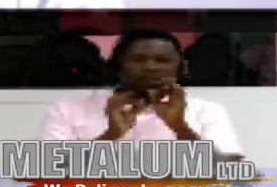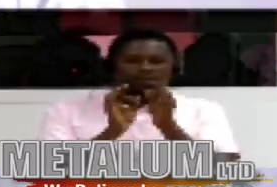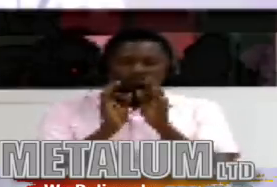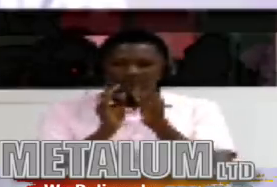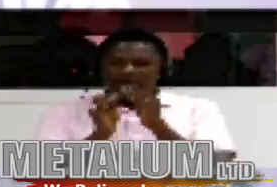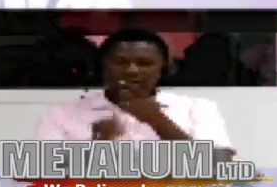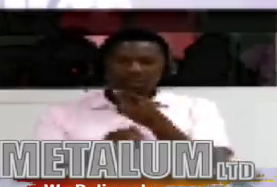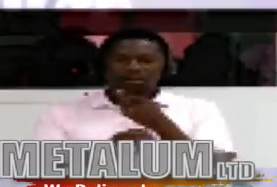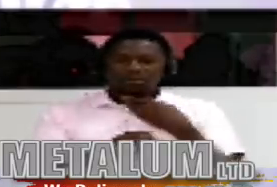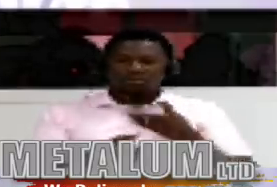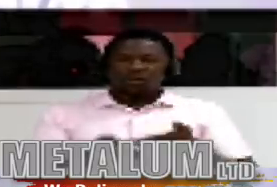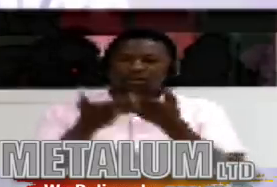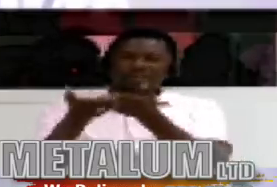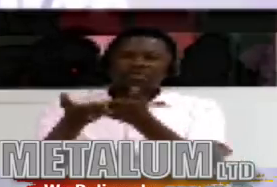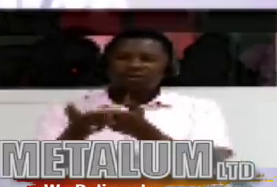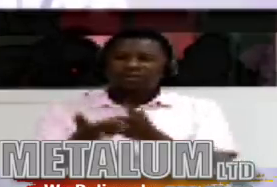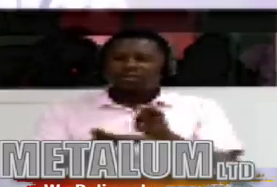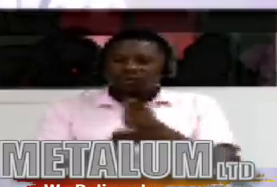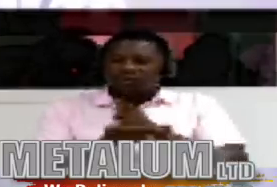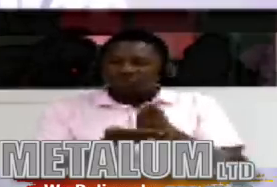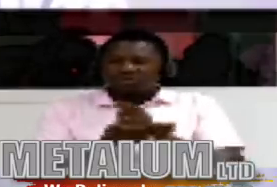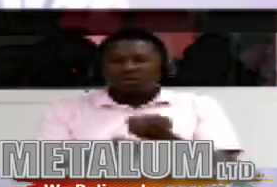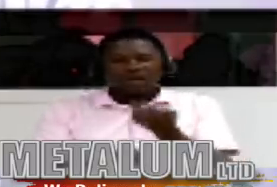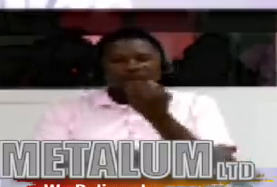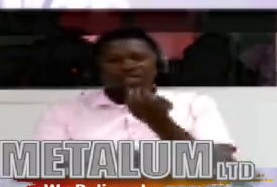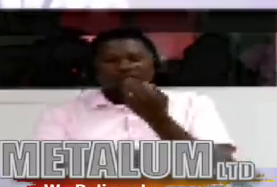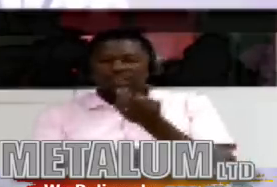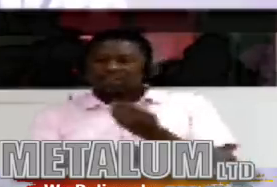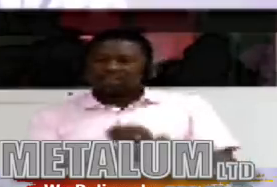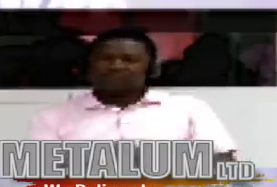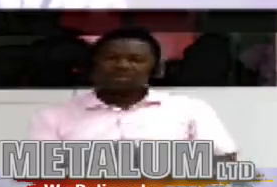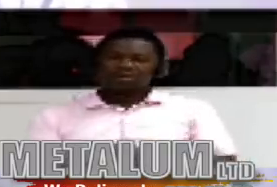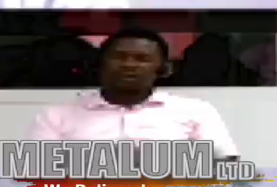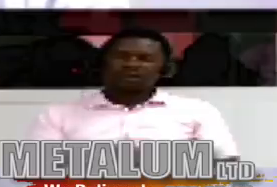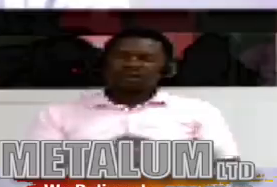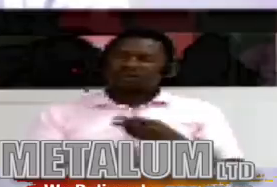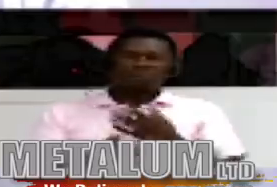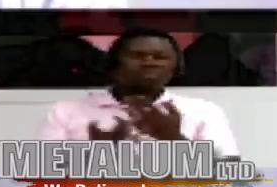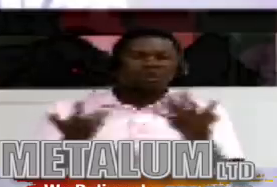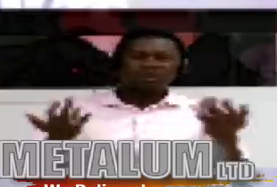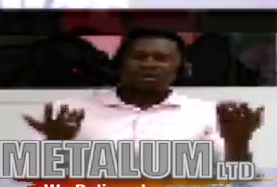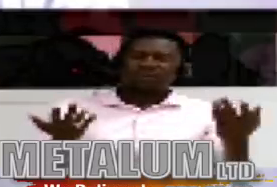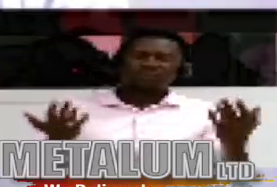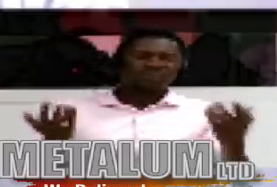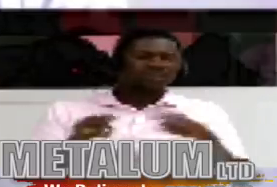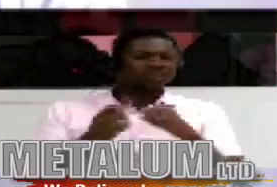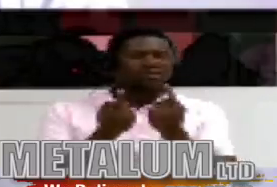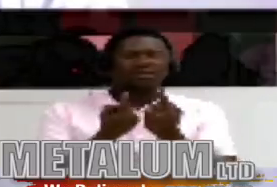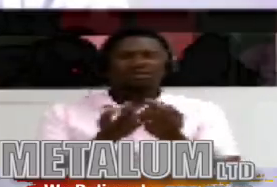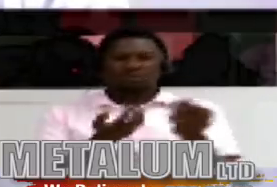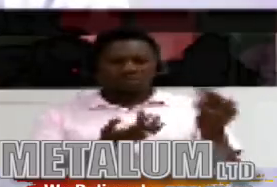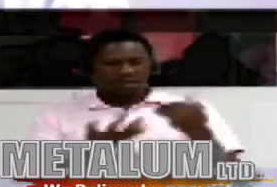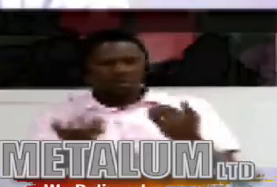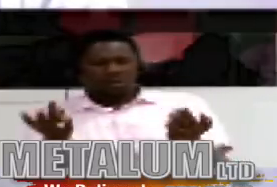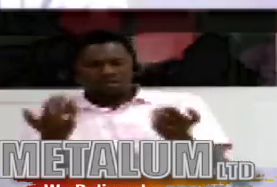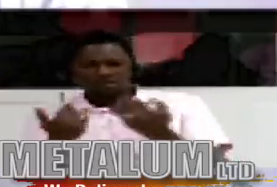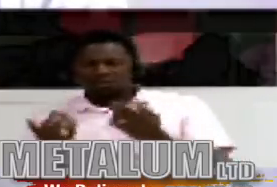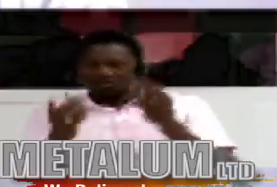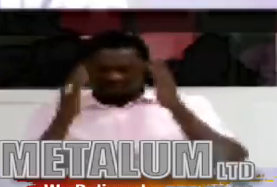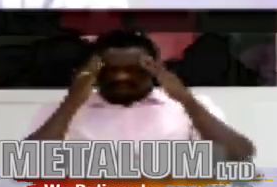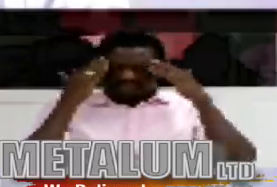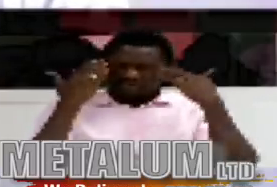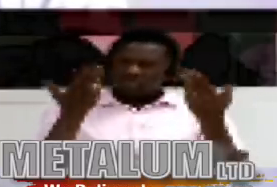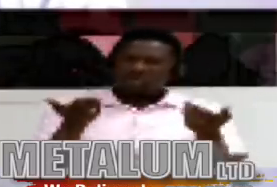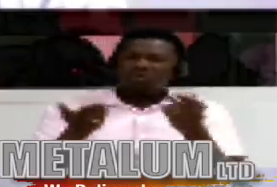that, he was given cement to eat. So there were so many, many, many, many things coming out. So we do not